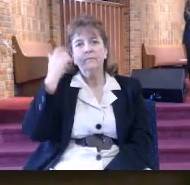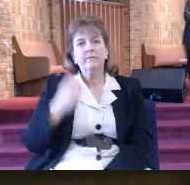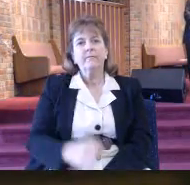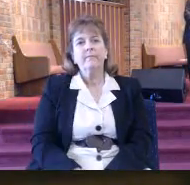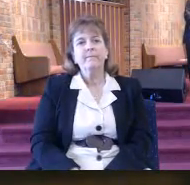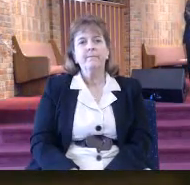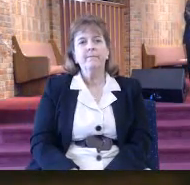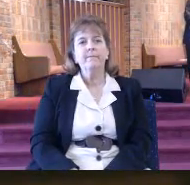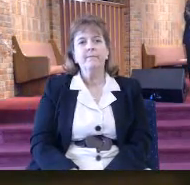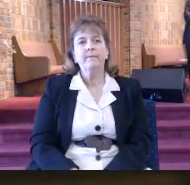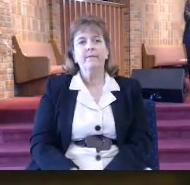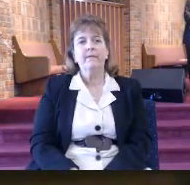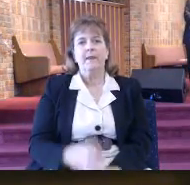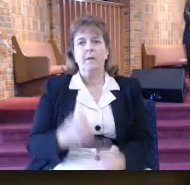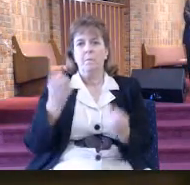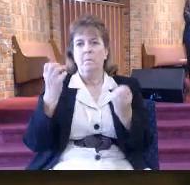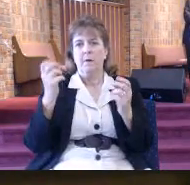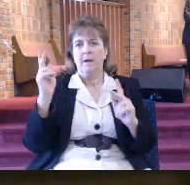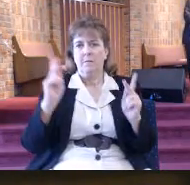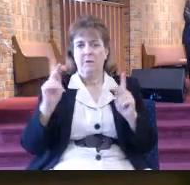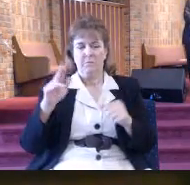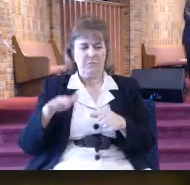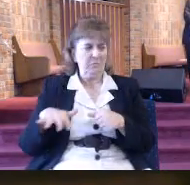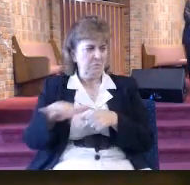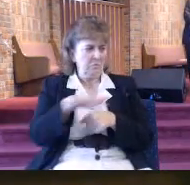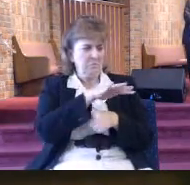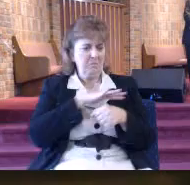There are lots of people who live around you